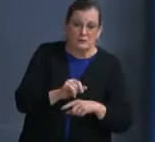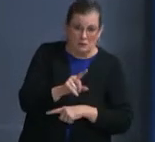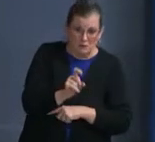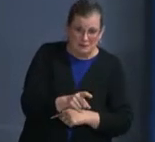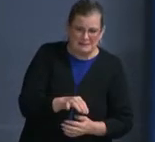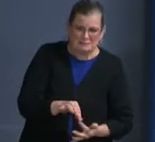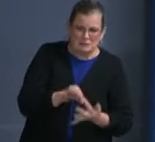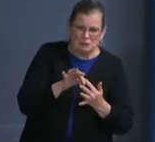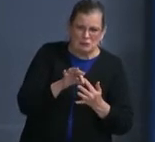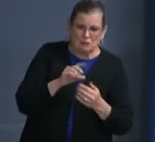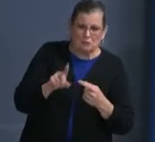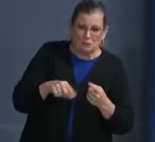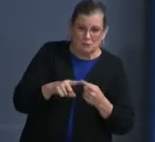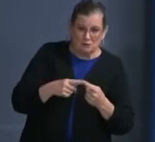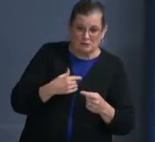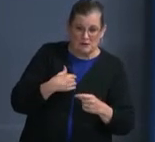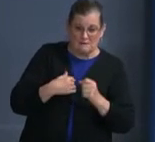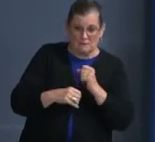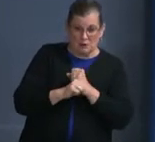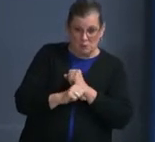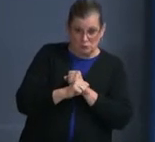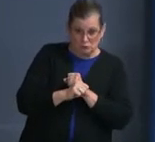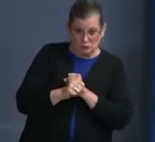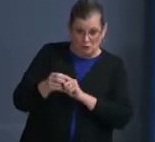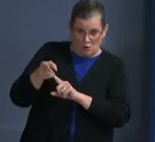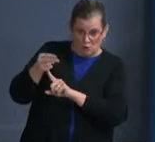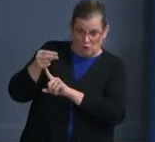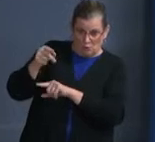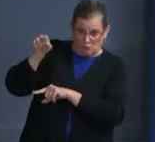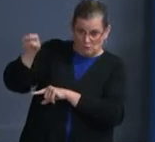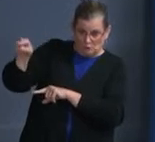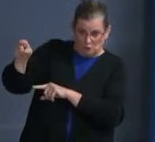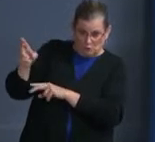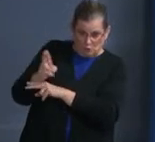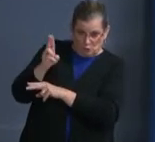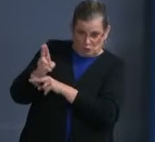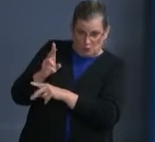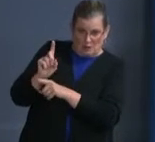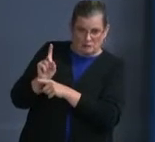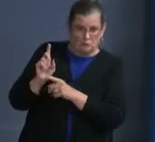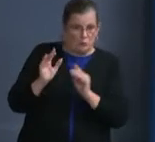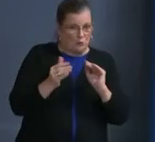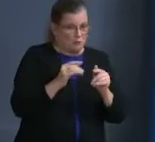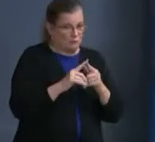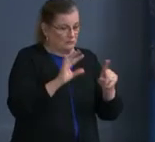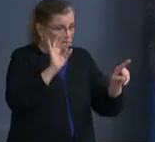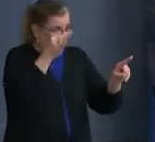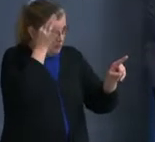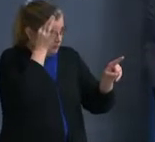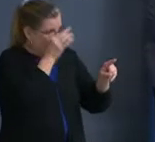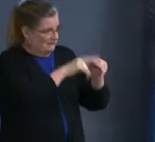of our commercial establishments is being used as opposed to a federal facility.